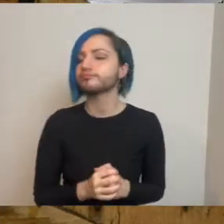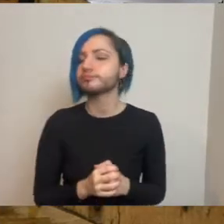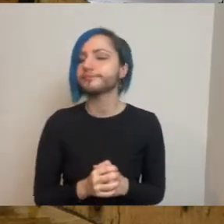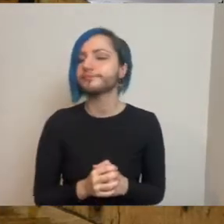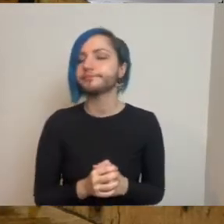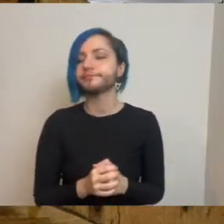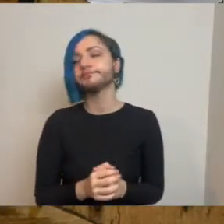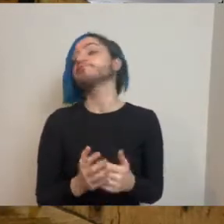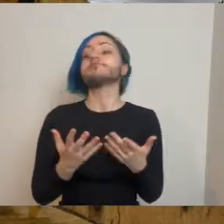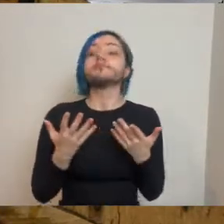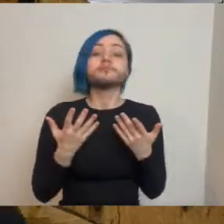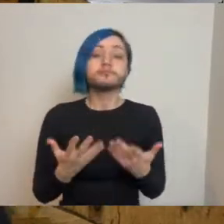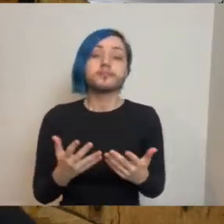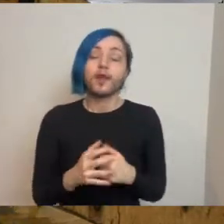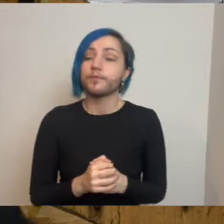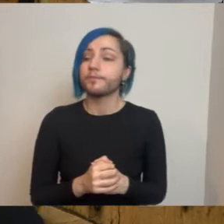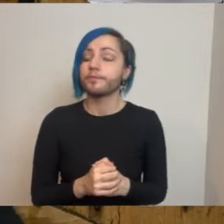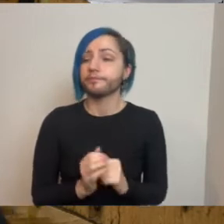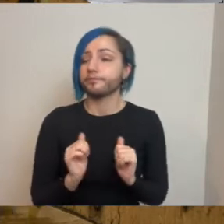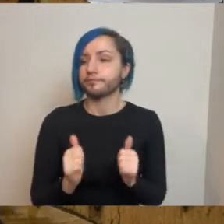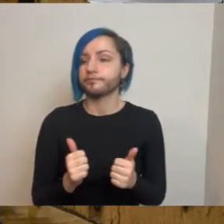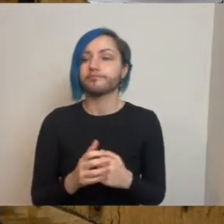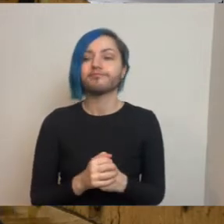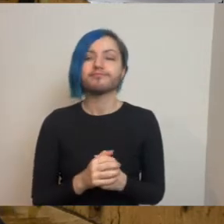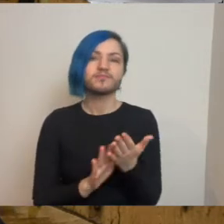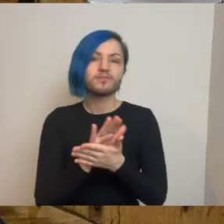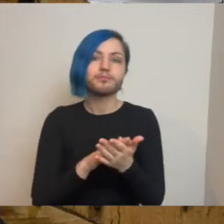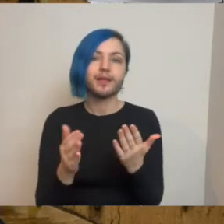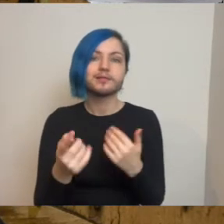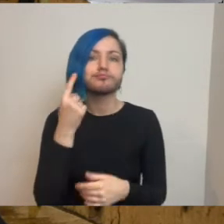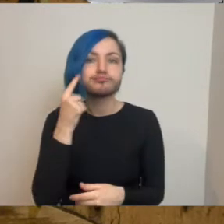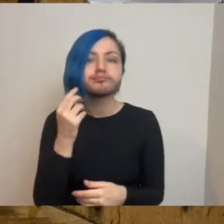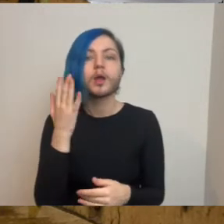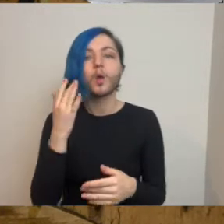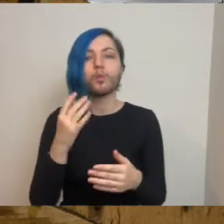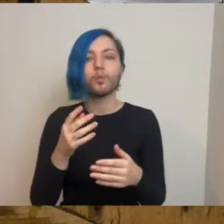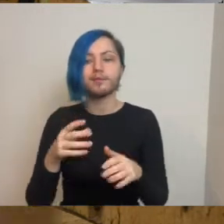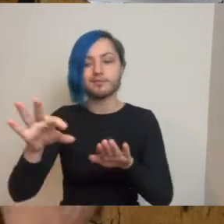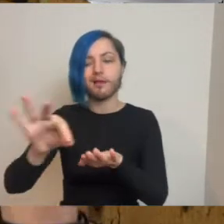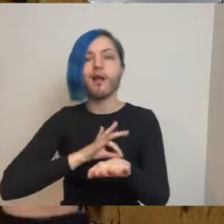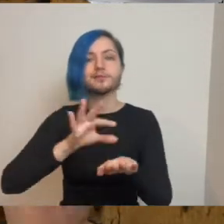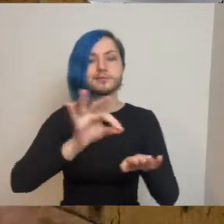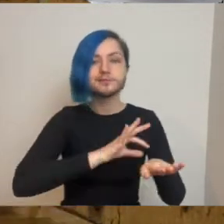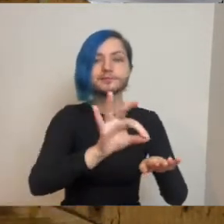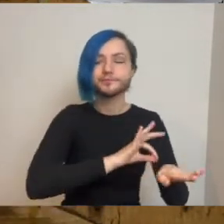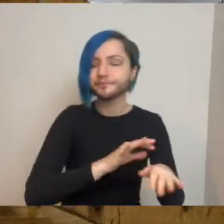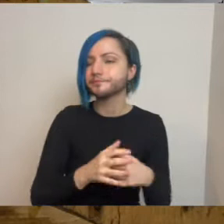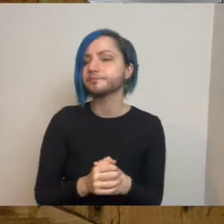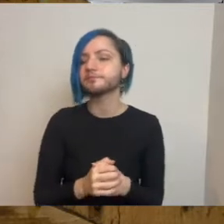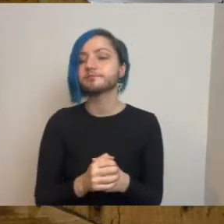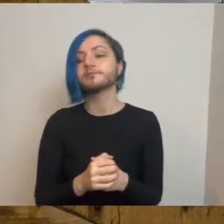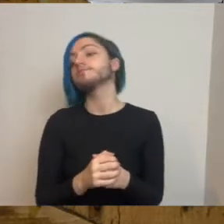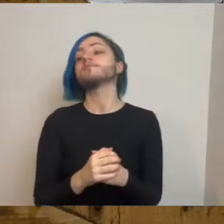take these, okay, so now this is going to make it easier for when I cut it up, right? But first I'm going to draw into